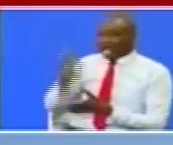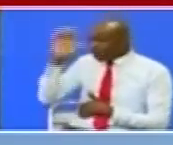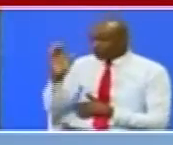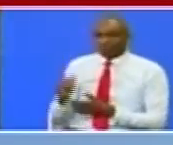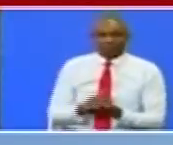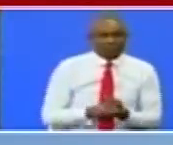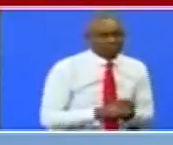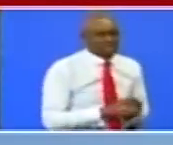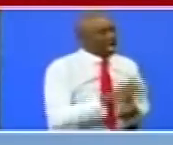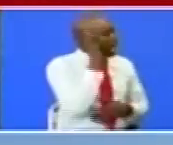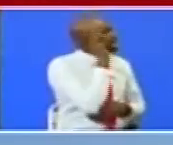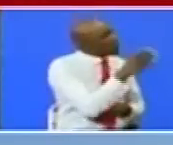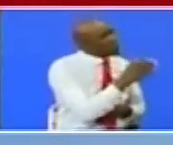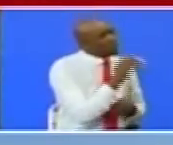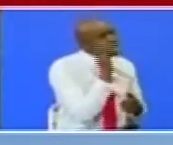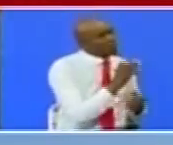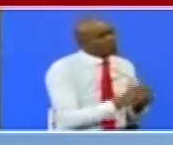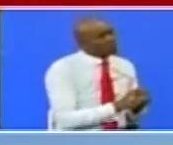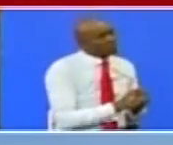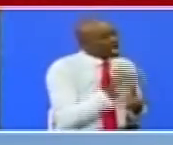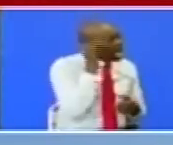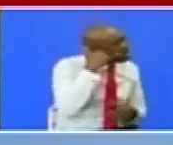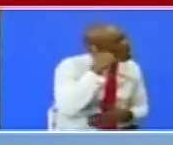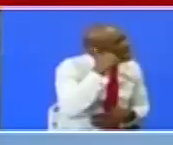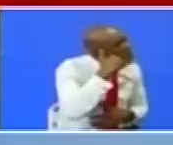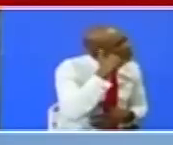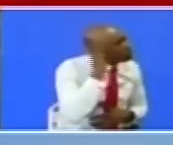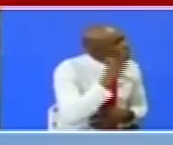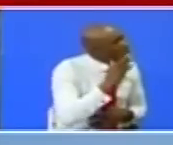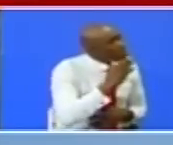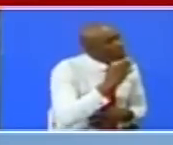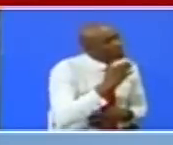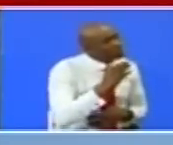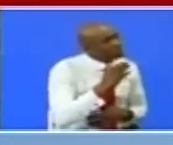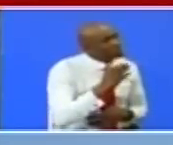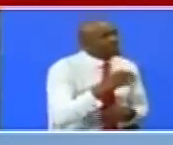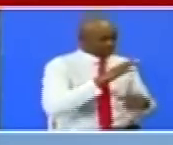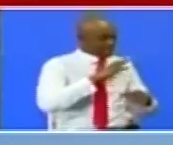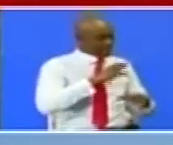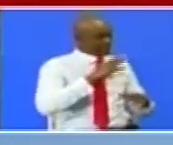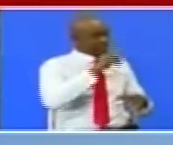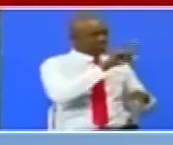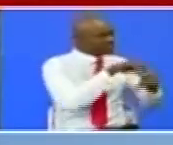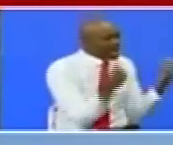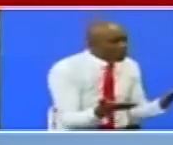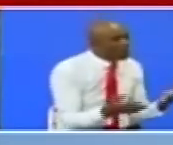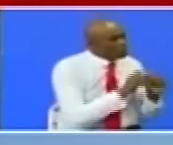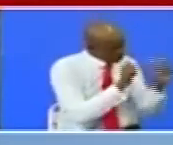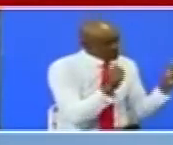Hello, Mr. Odero. Hello. Hello, Mr. Odero. Hello, how are you? Fine, thank you. How are you doing?